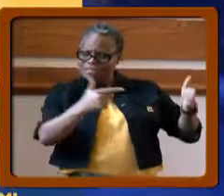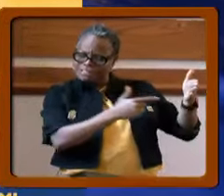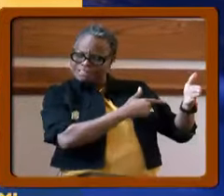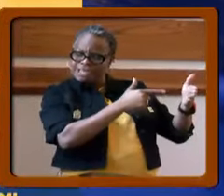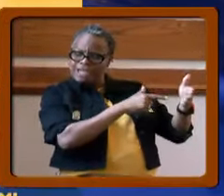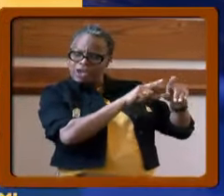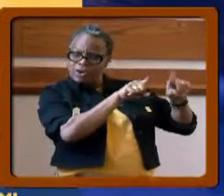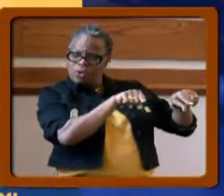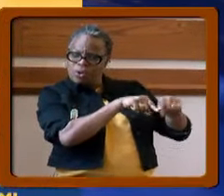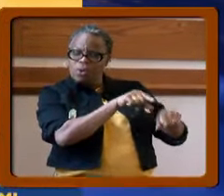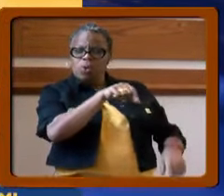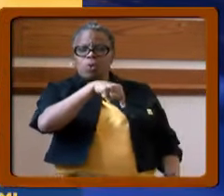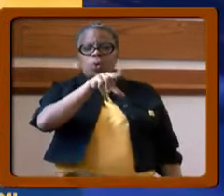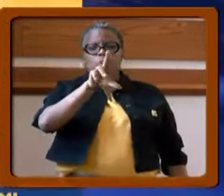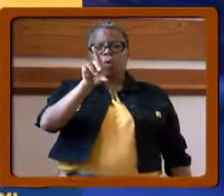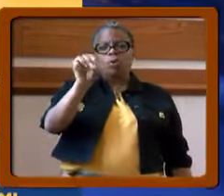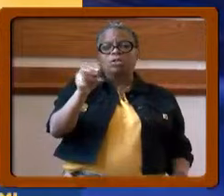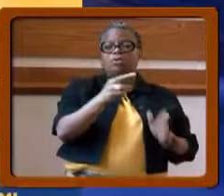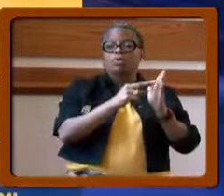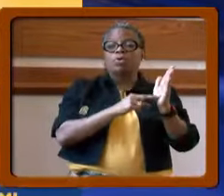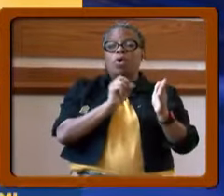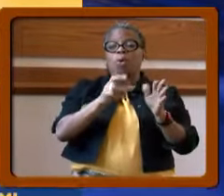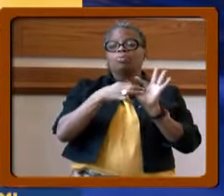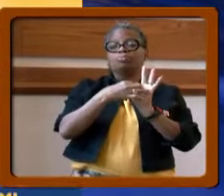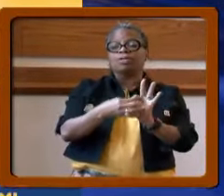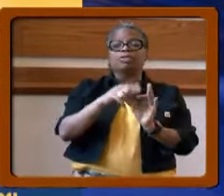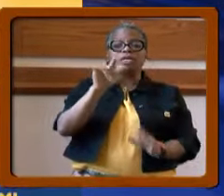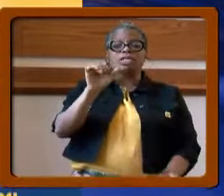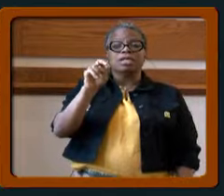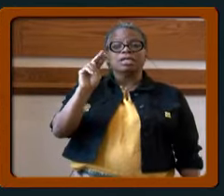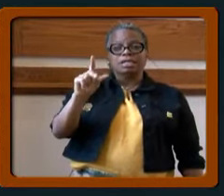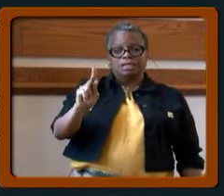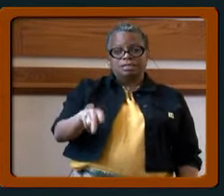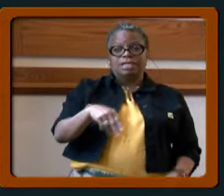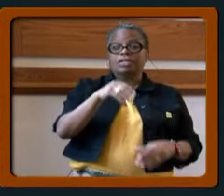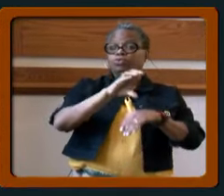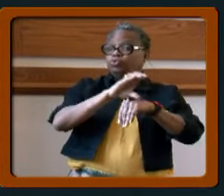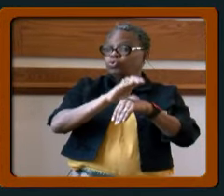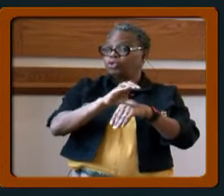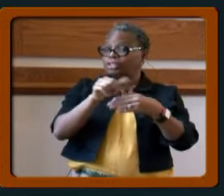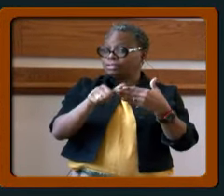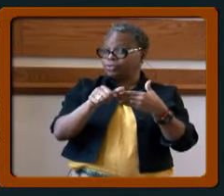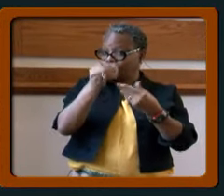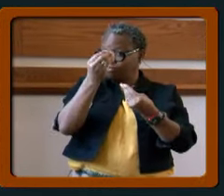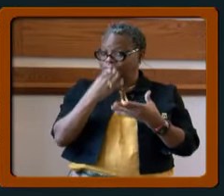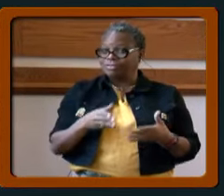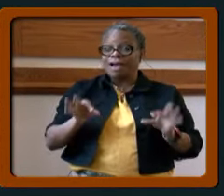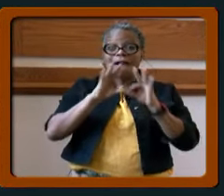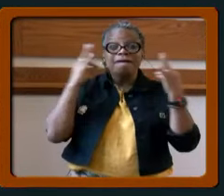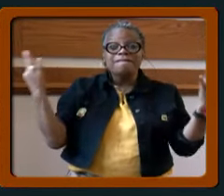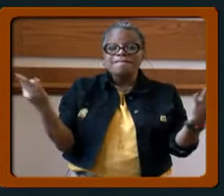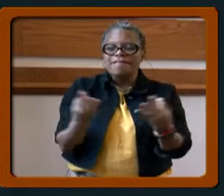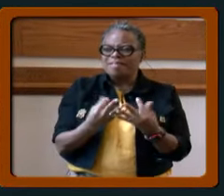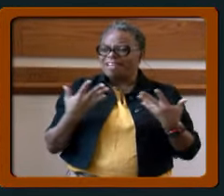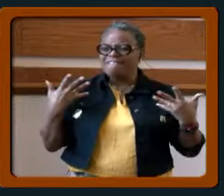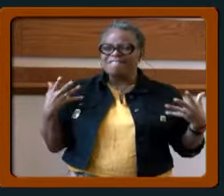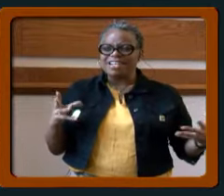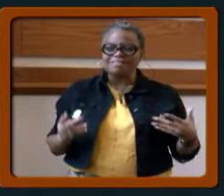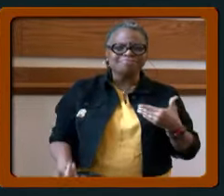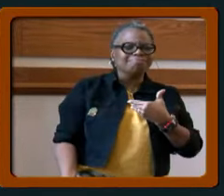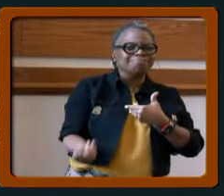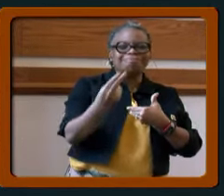to register or use the link in the church newsletter. Family, we are already engaged in